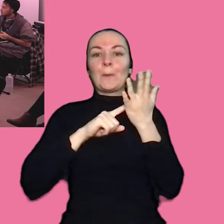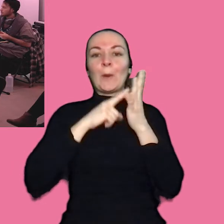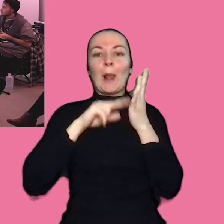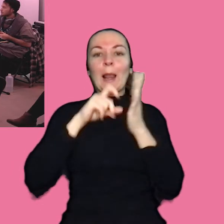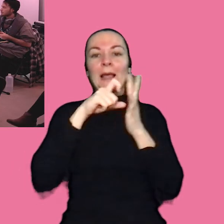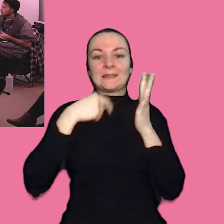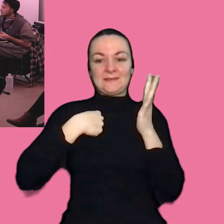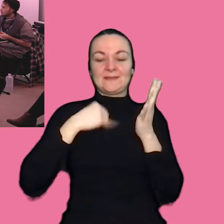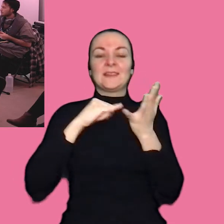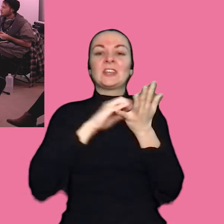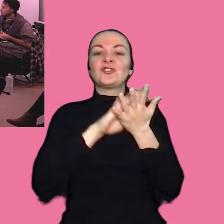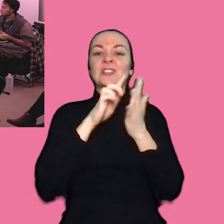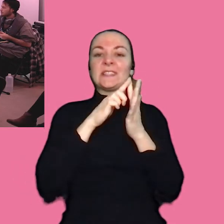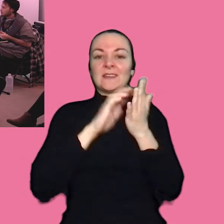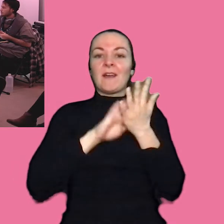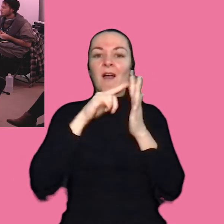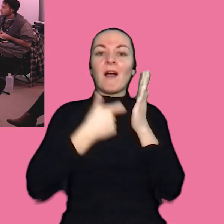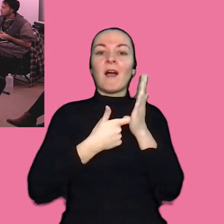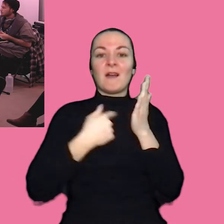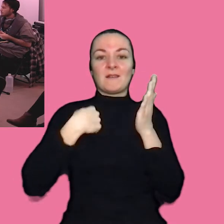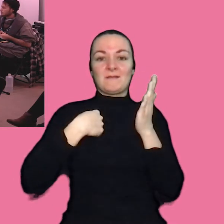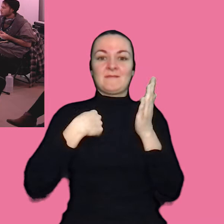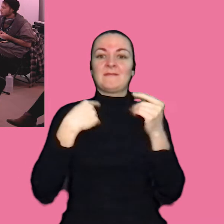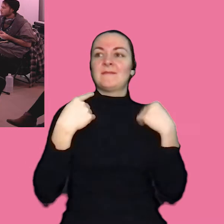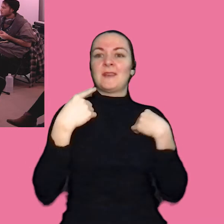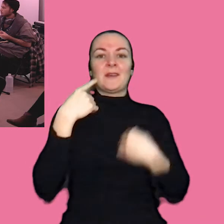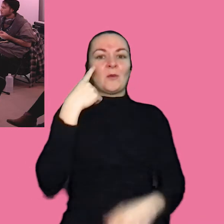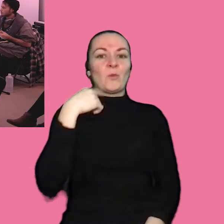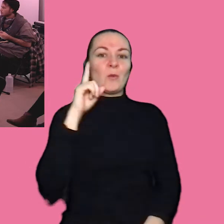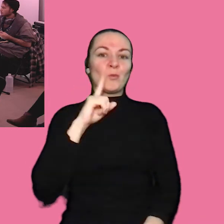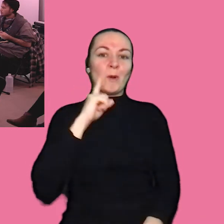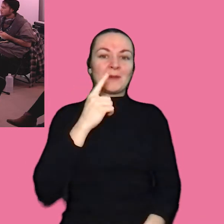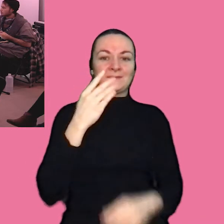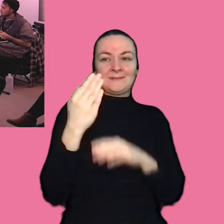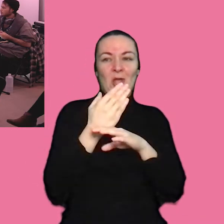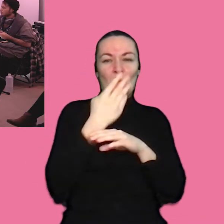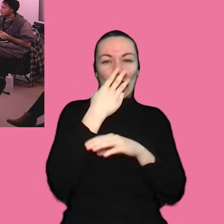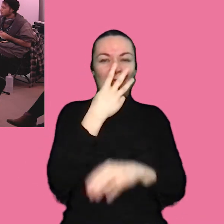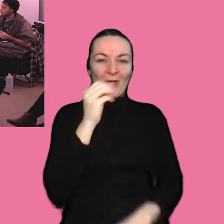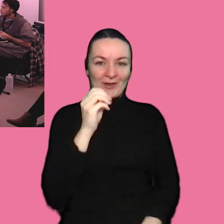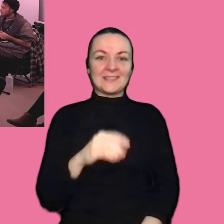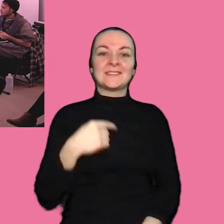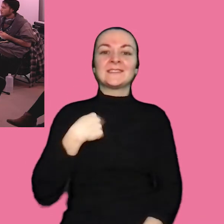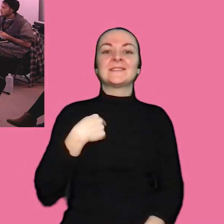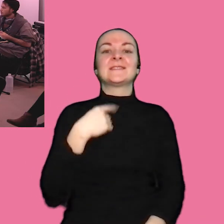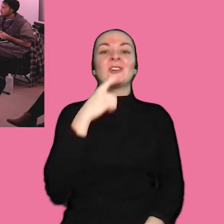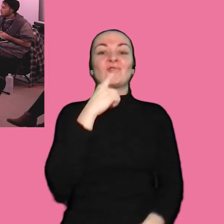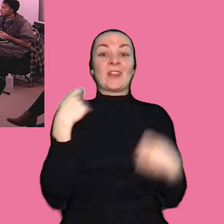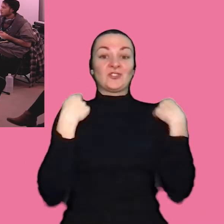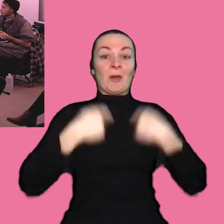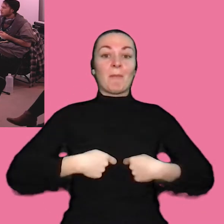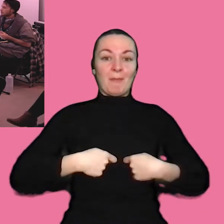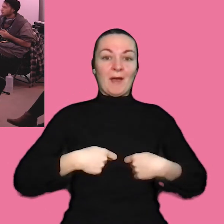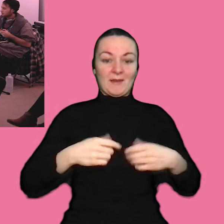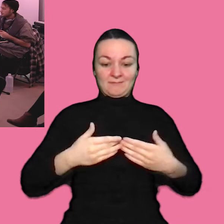she, her. Short visual description, I am a white woman in her 30s, early 30s. I'm wearing a red